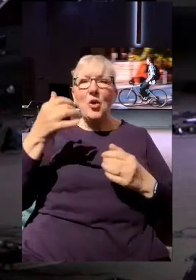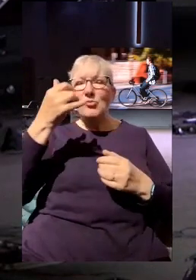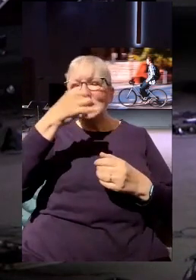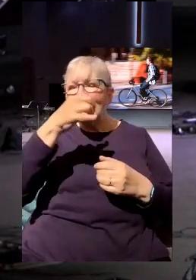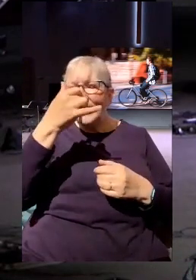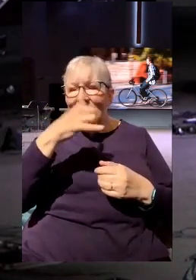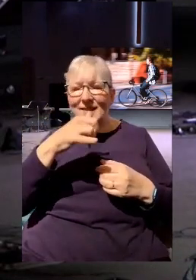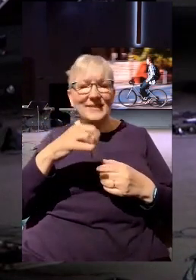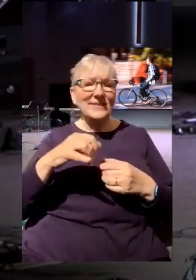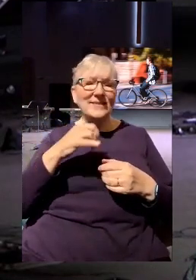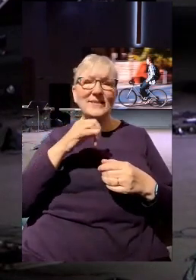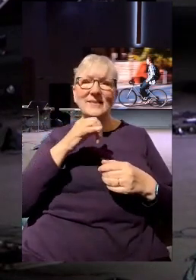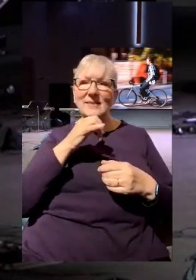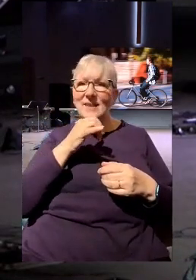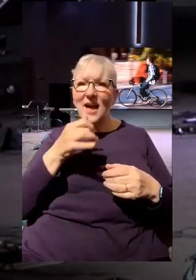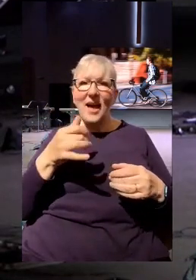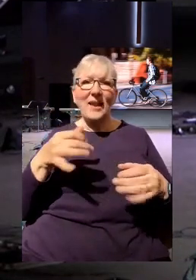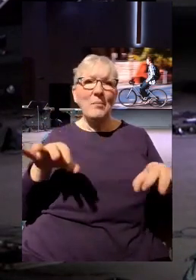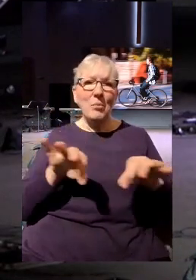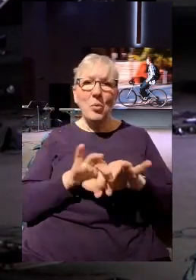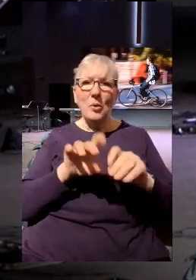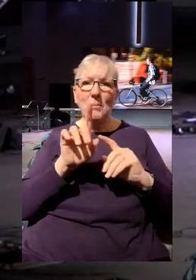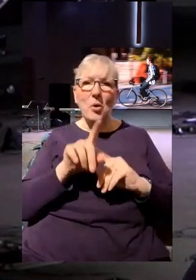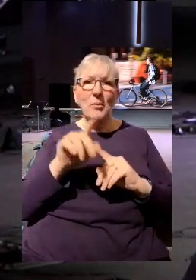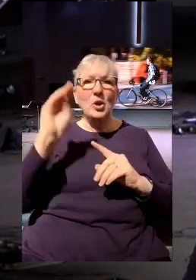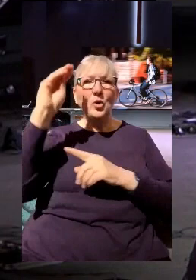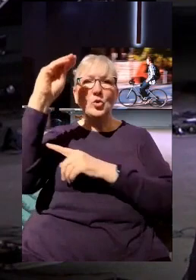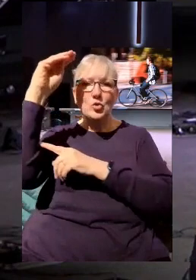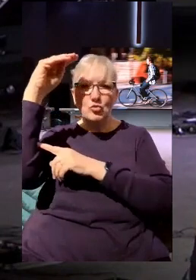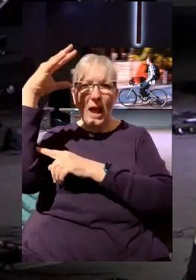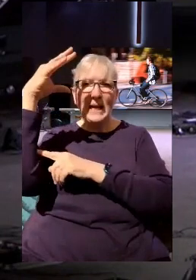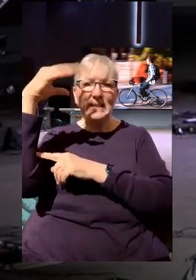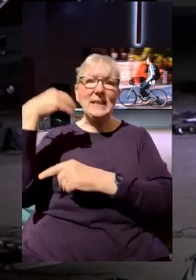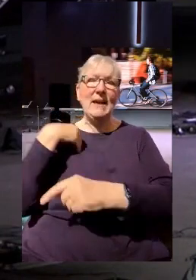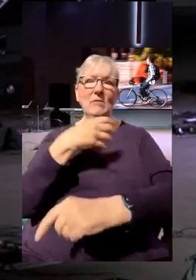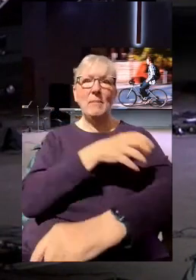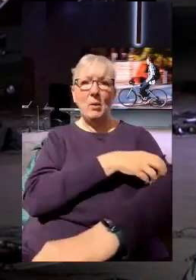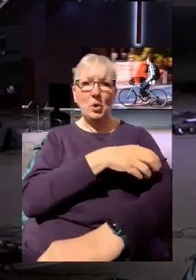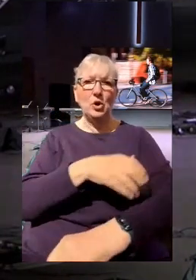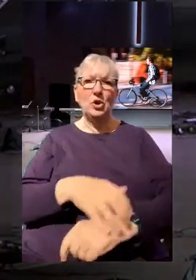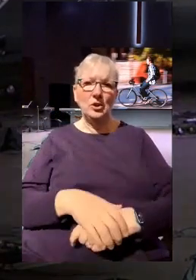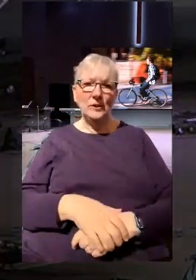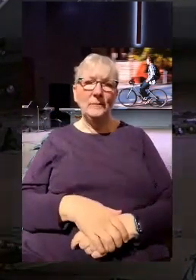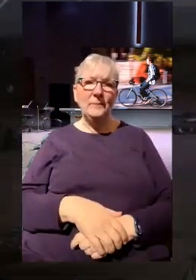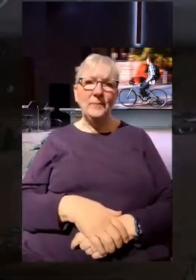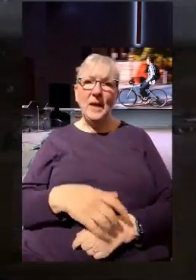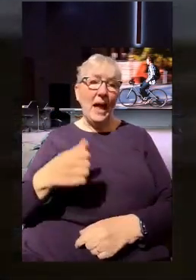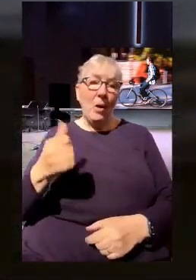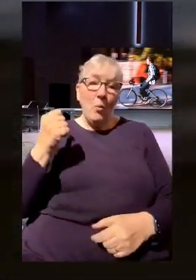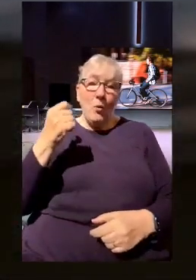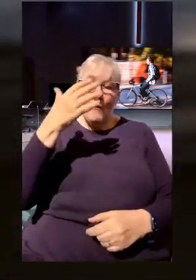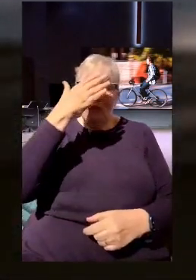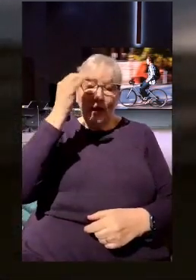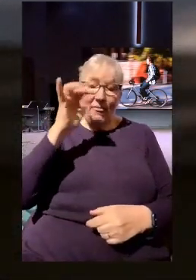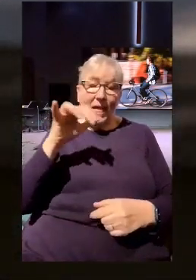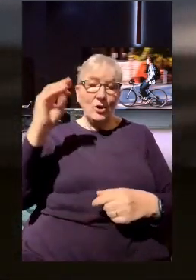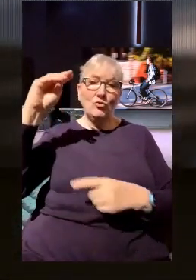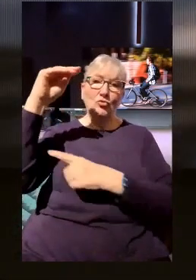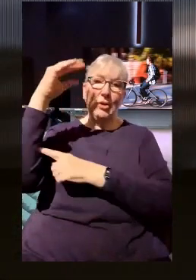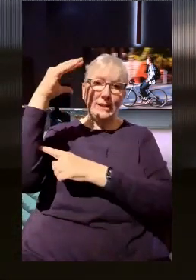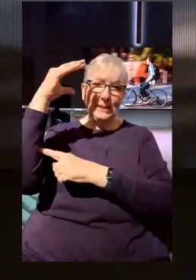insignificant moments, grace is powerful, and I'll never forget it.